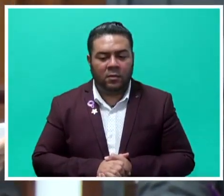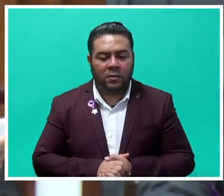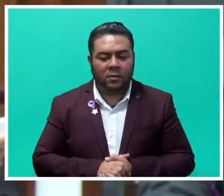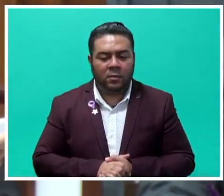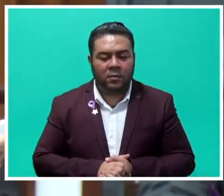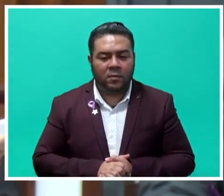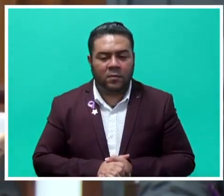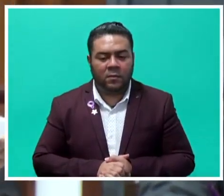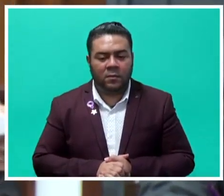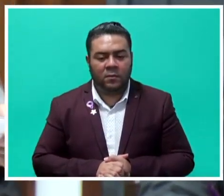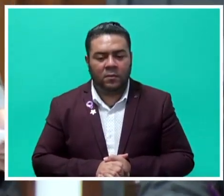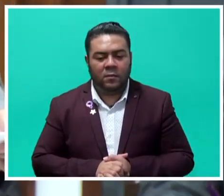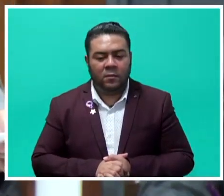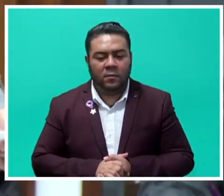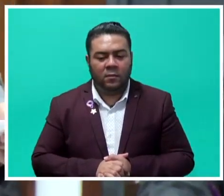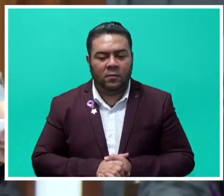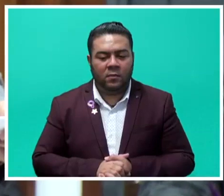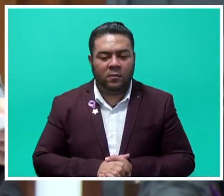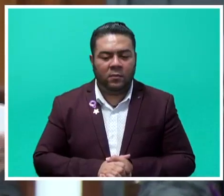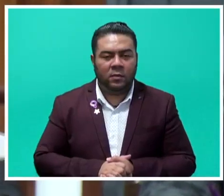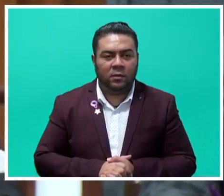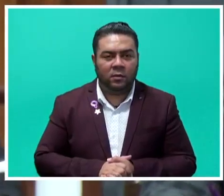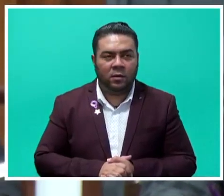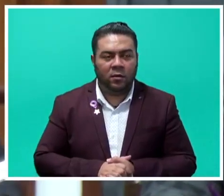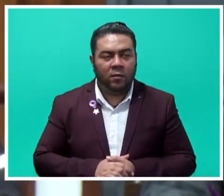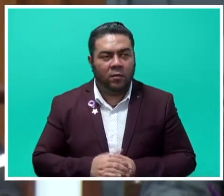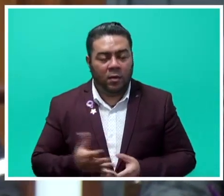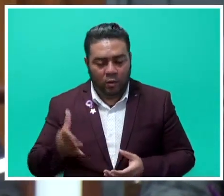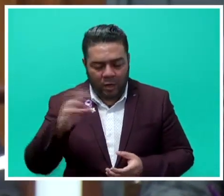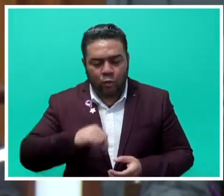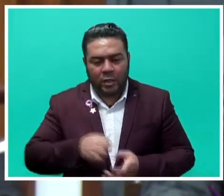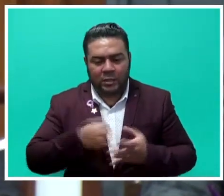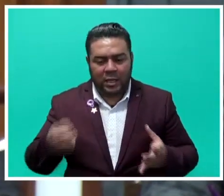and maritime areas. Hence, the need to extend the assistance to include them.